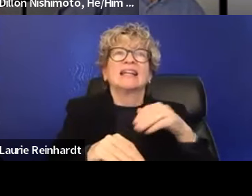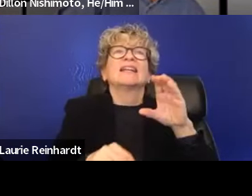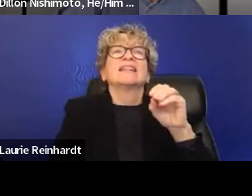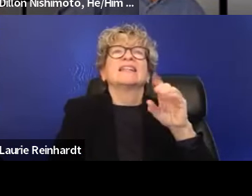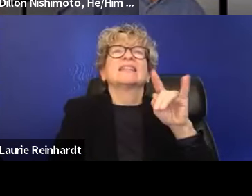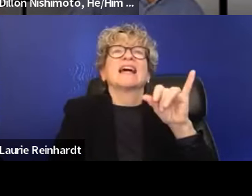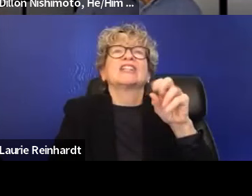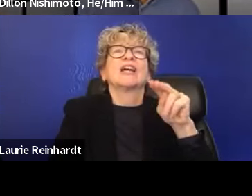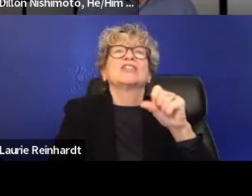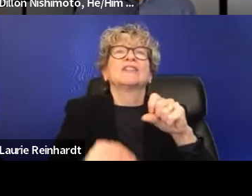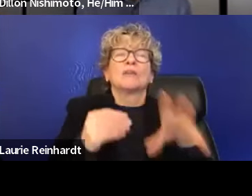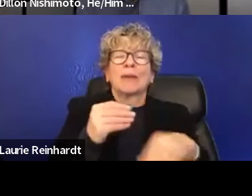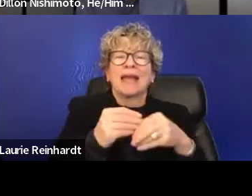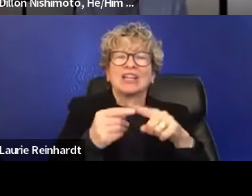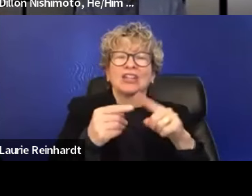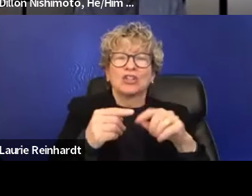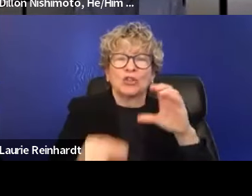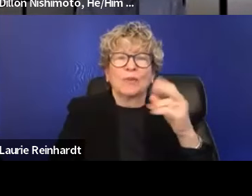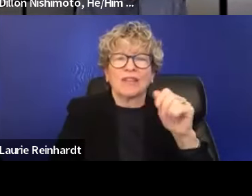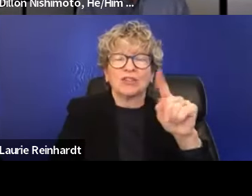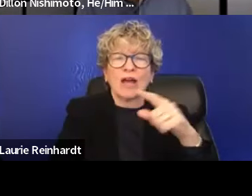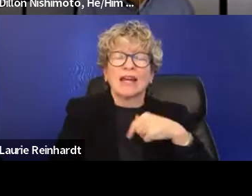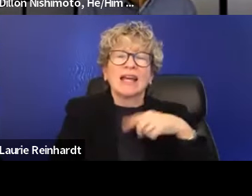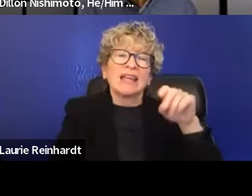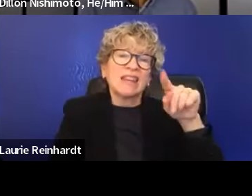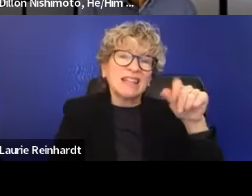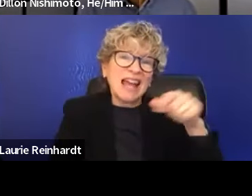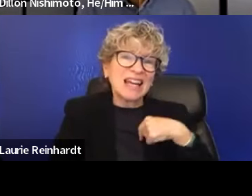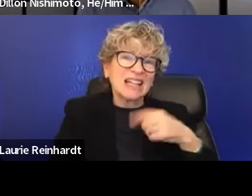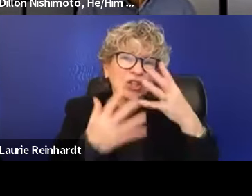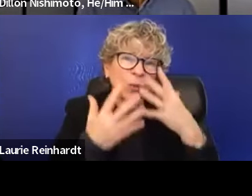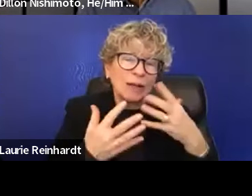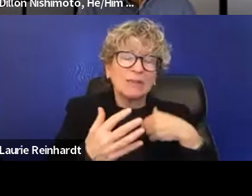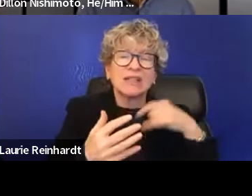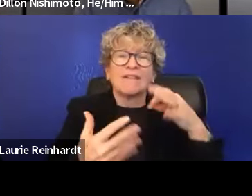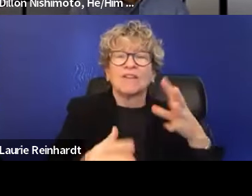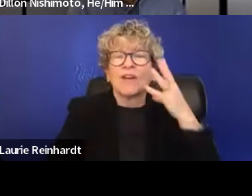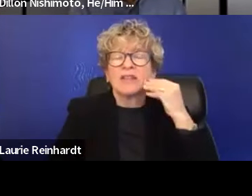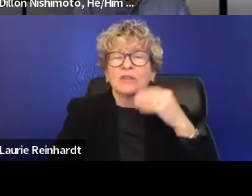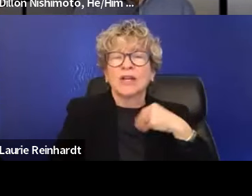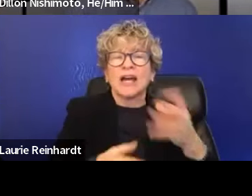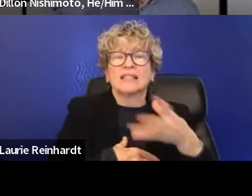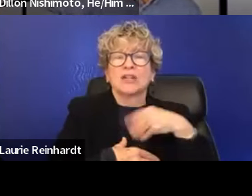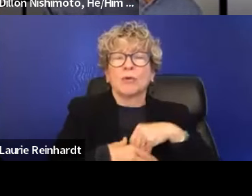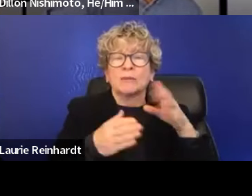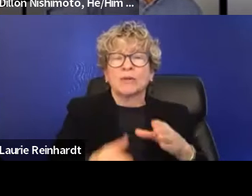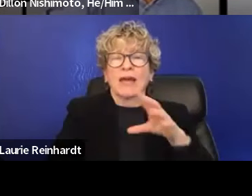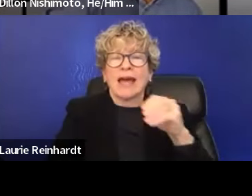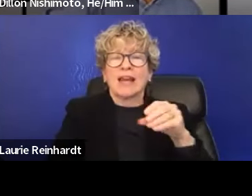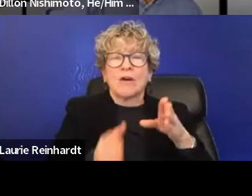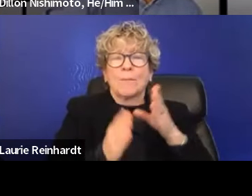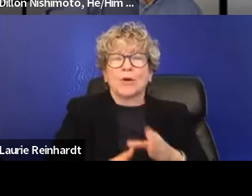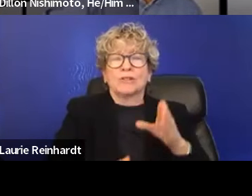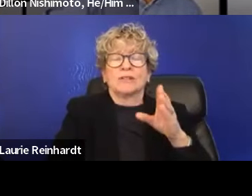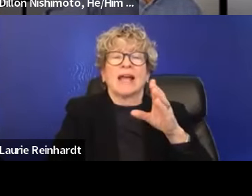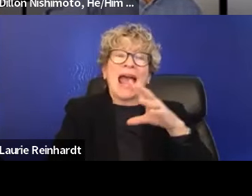done. So the data here is grim. And if you have lived experience as a trans person and or are a person of color